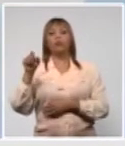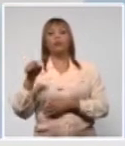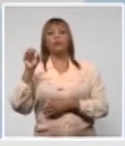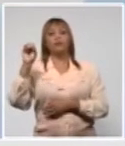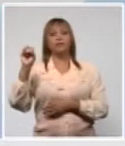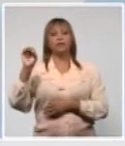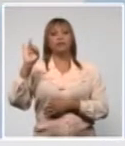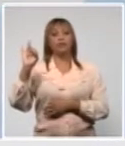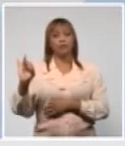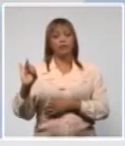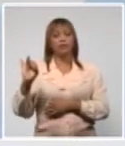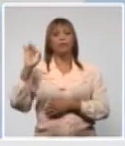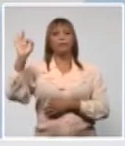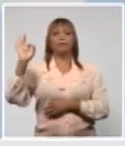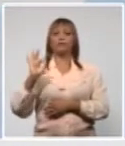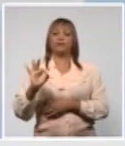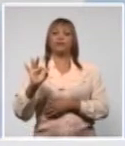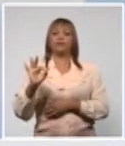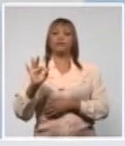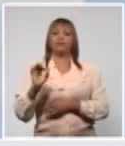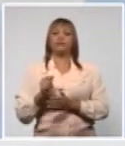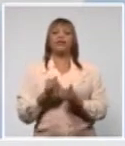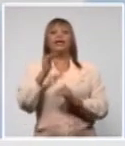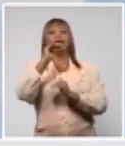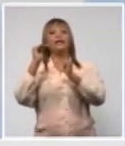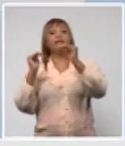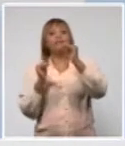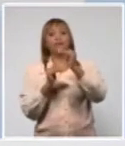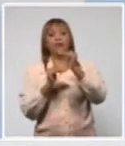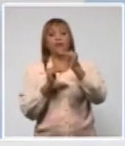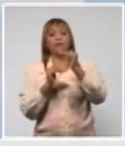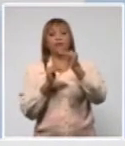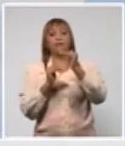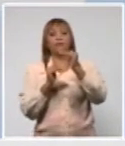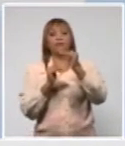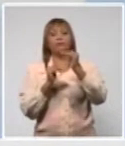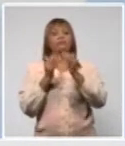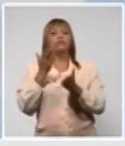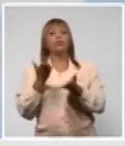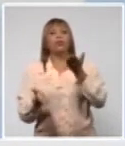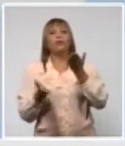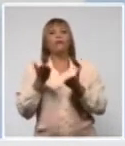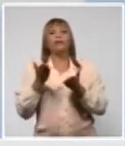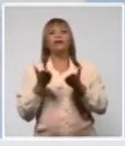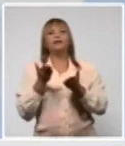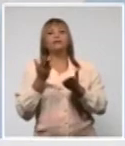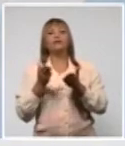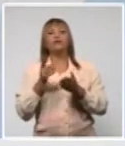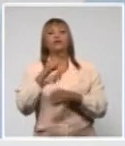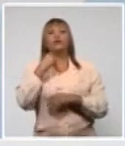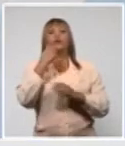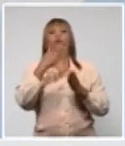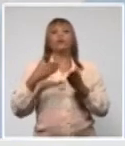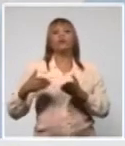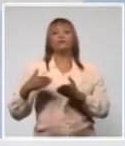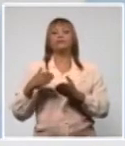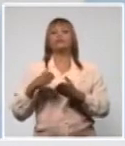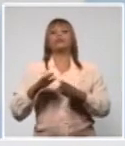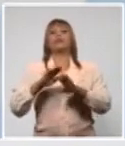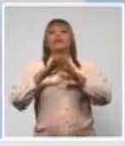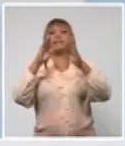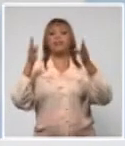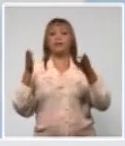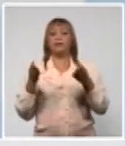at the start of the pandemic. Yesterday, 50 patients were discharged from hospital, a positive indicator